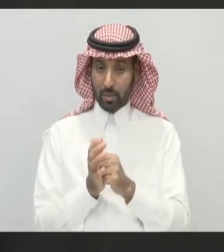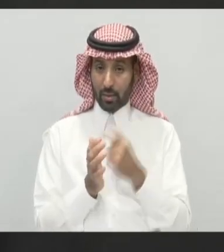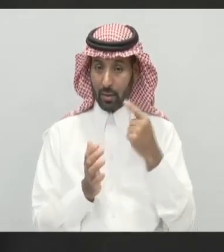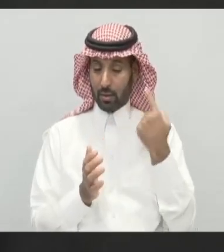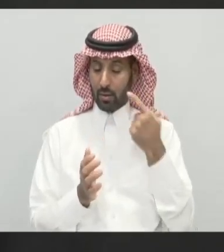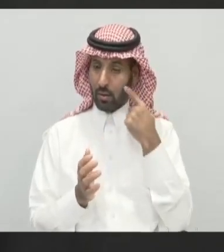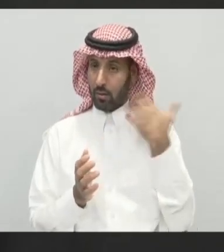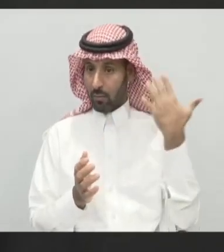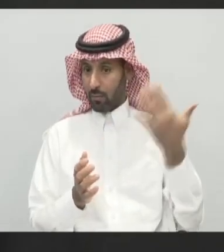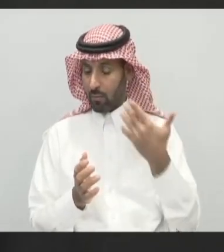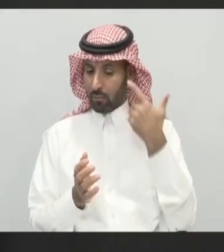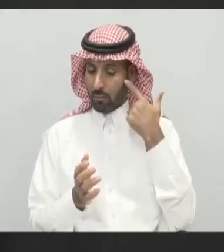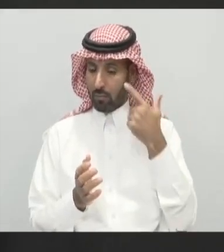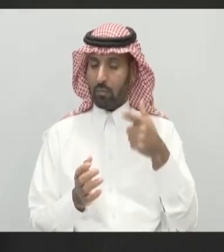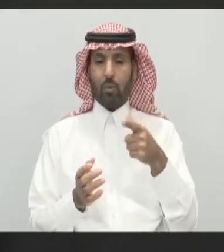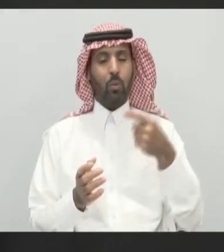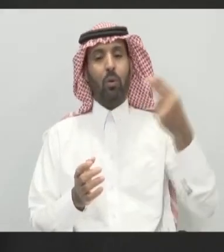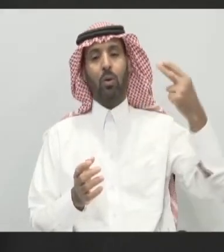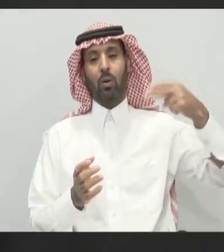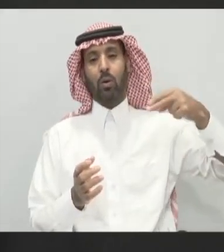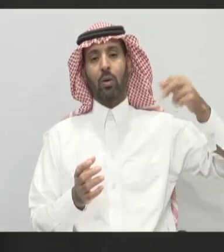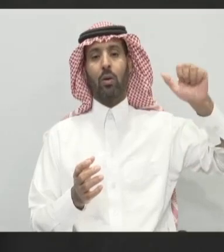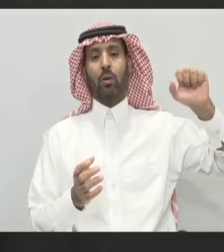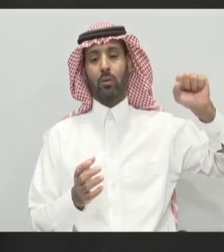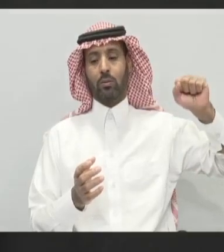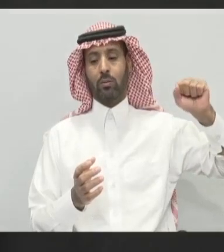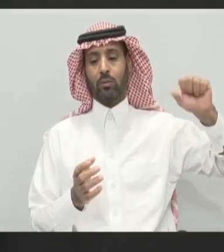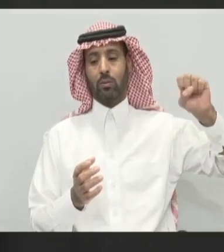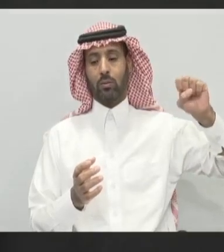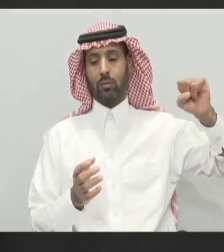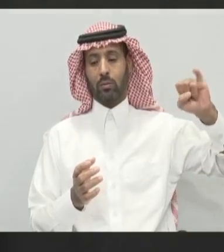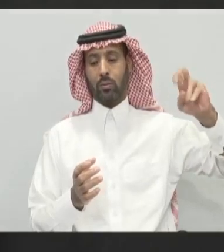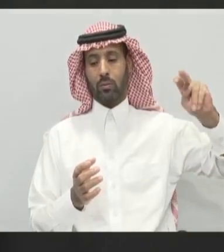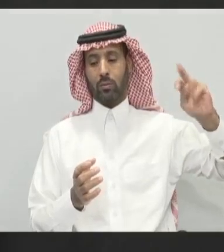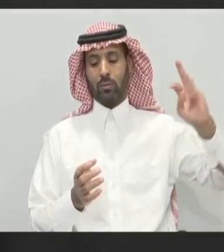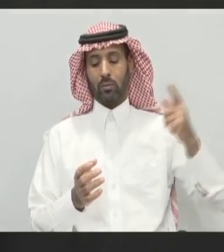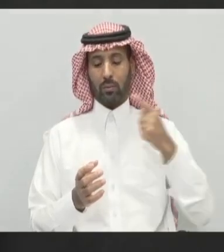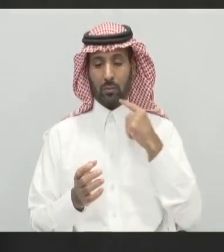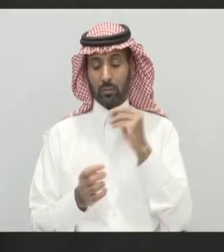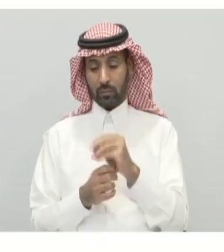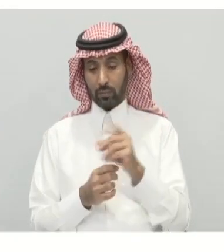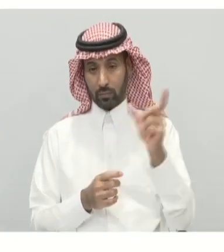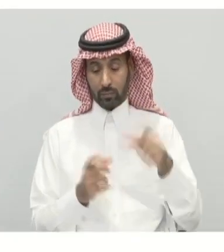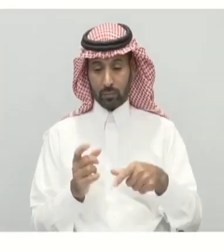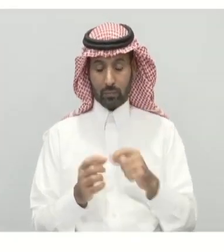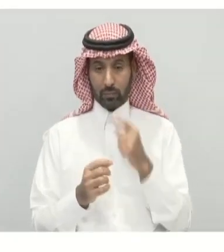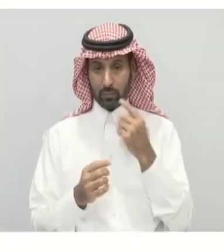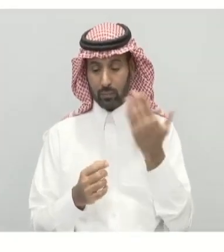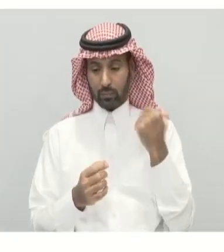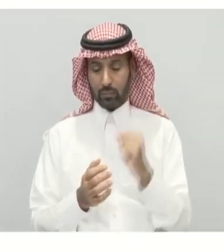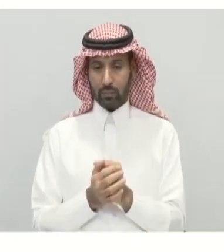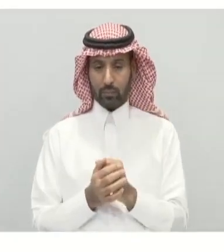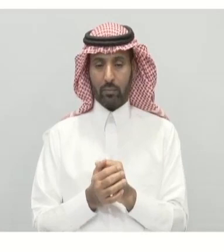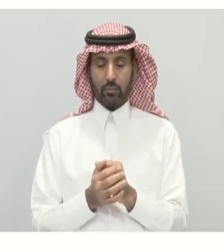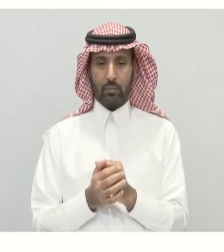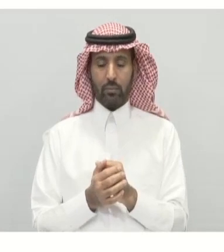to imagine that you were Hussein. We're not Muhammad, we're not receiving the calls for ourselves, we are in the position of